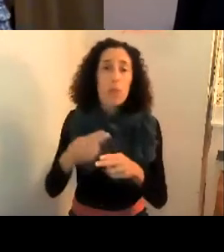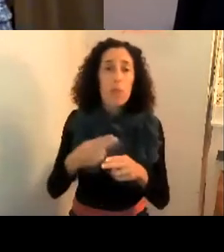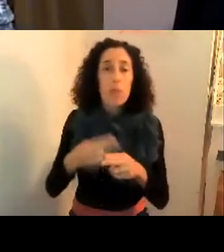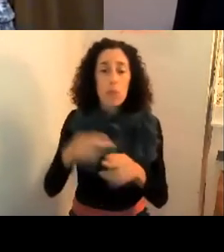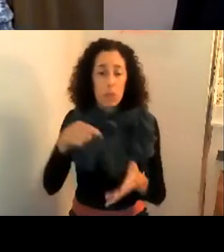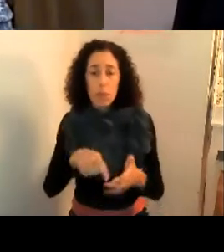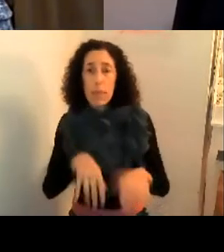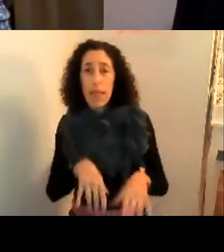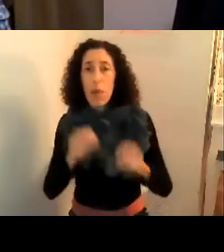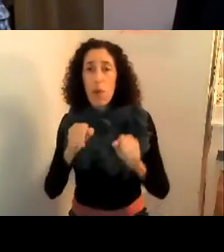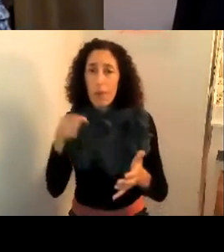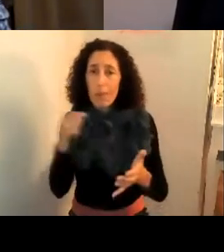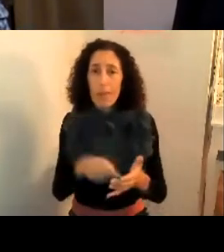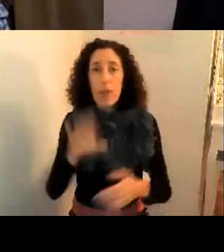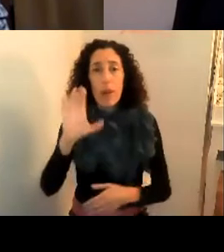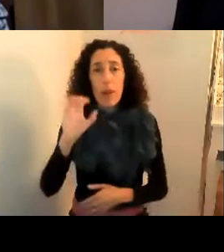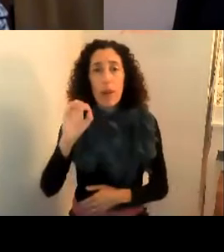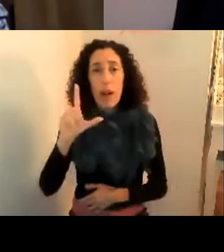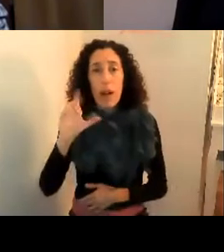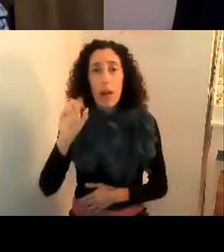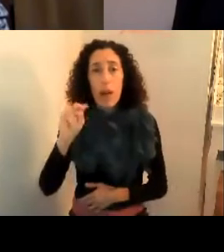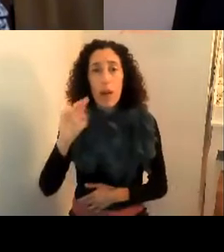thing that you're reacting to. So,